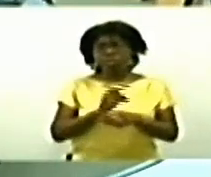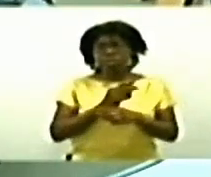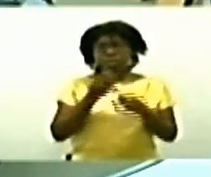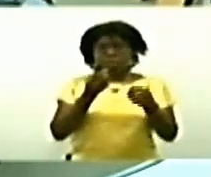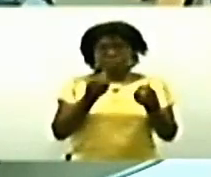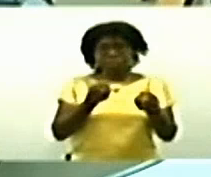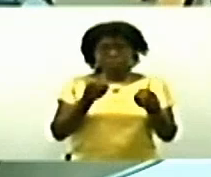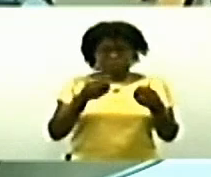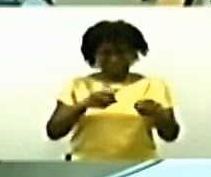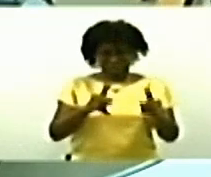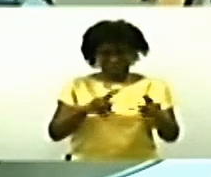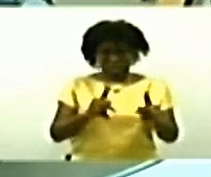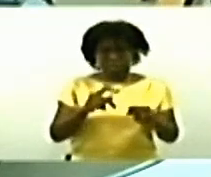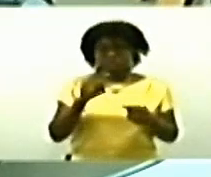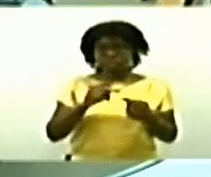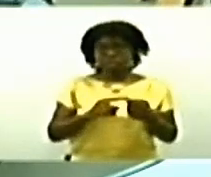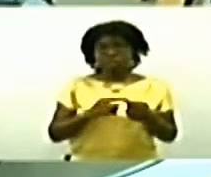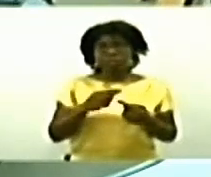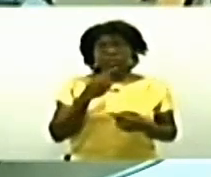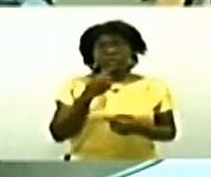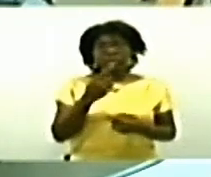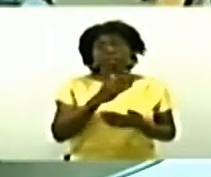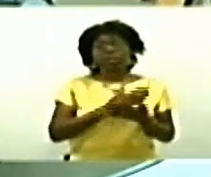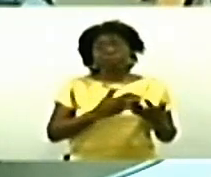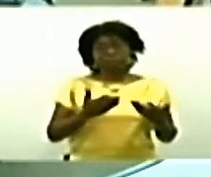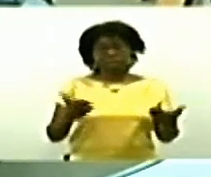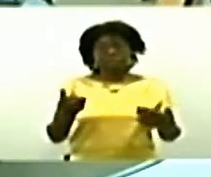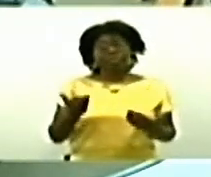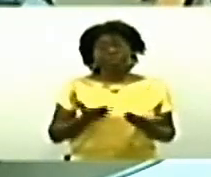to interject a few comments here,